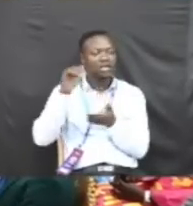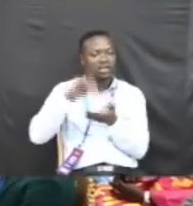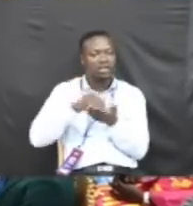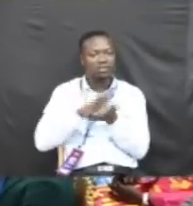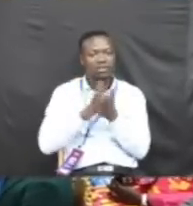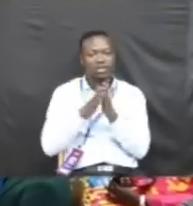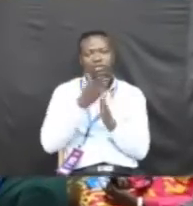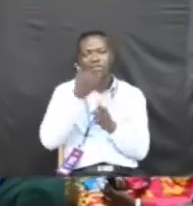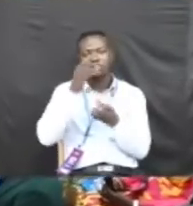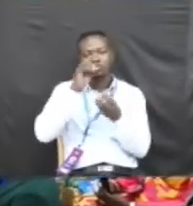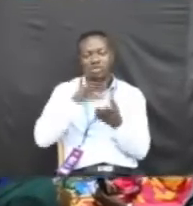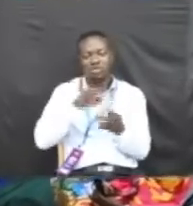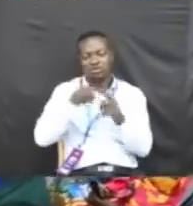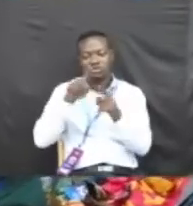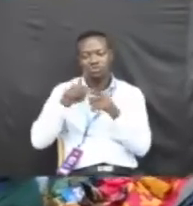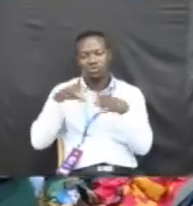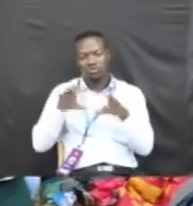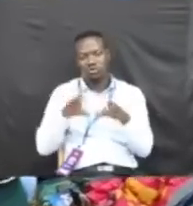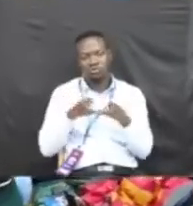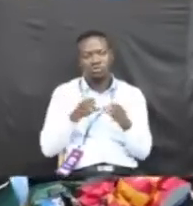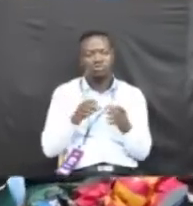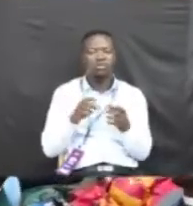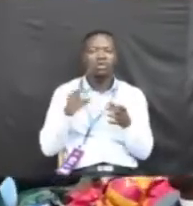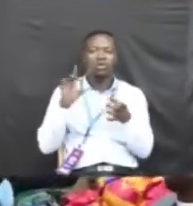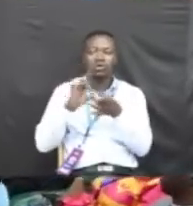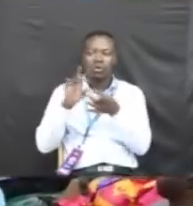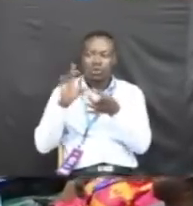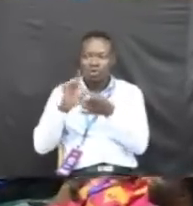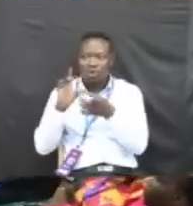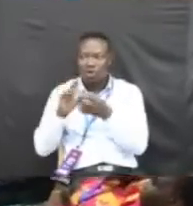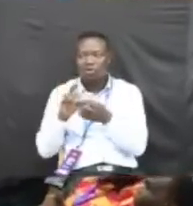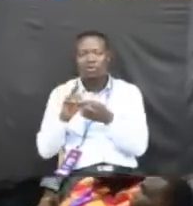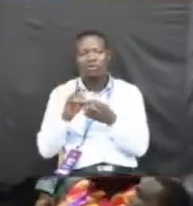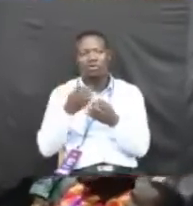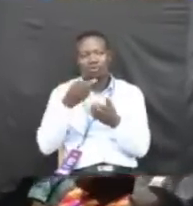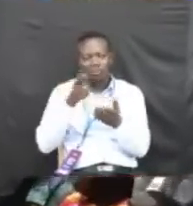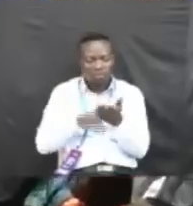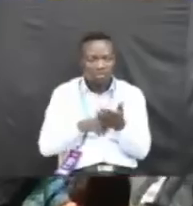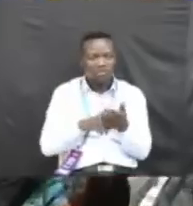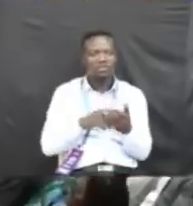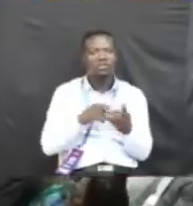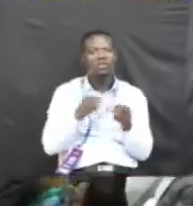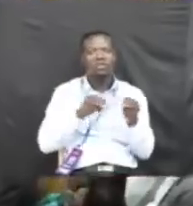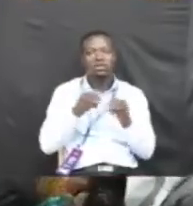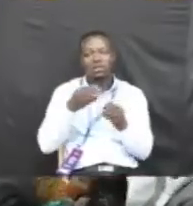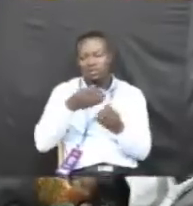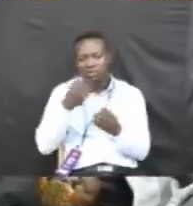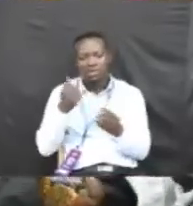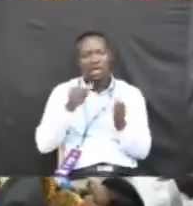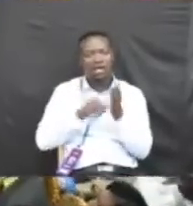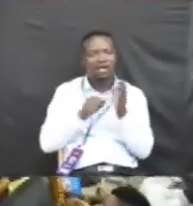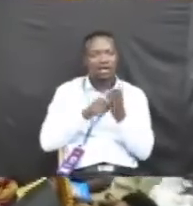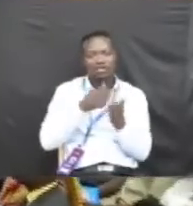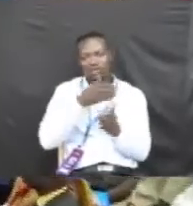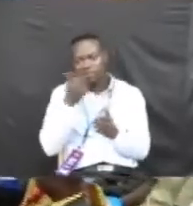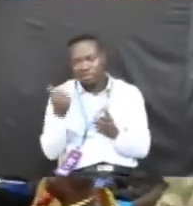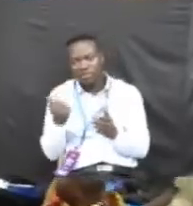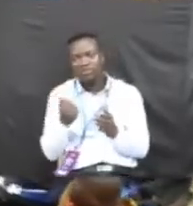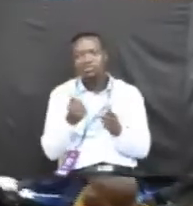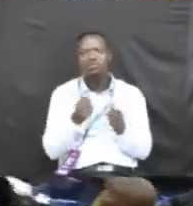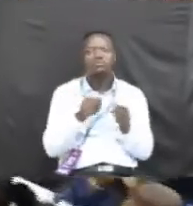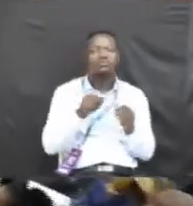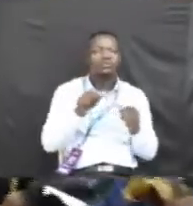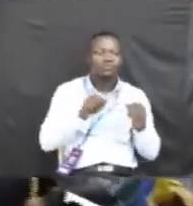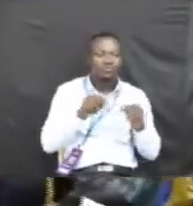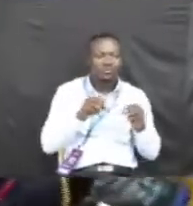student in the following courses corporate reporting best strategic management best accounting best investment analysis